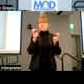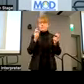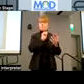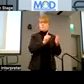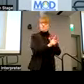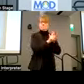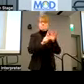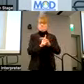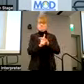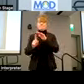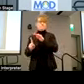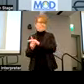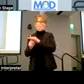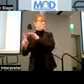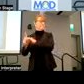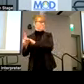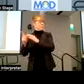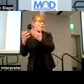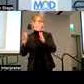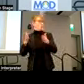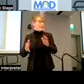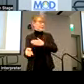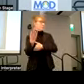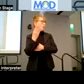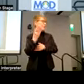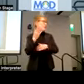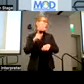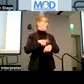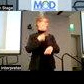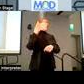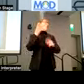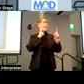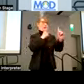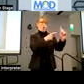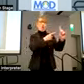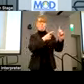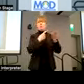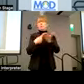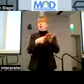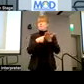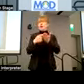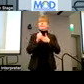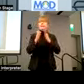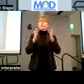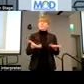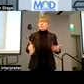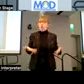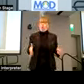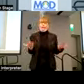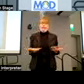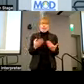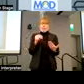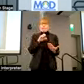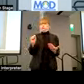And yes, there's a long way to go. But we're going to talk about a lot of the leadership that's already been shown in Massachusetts. I